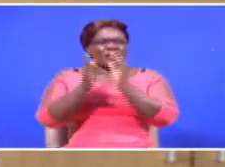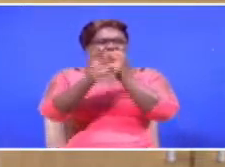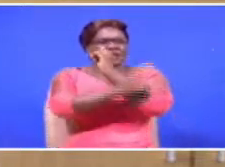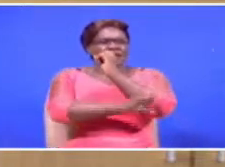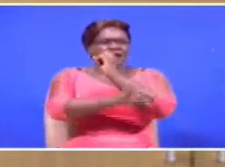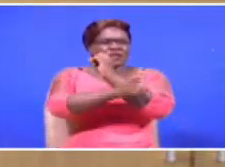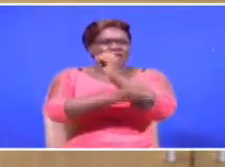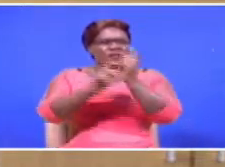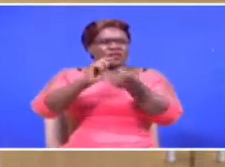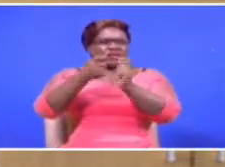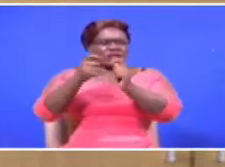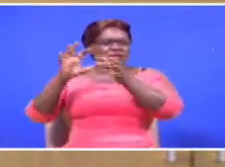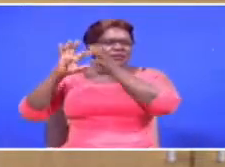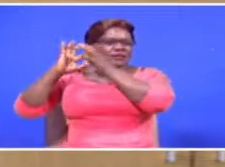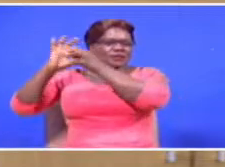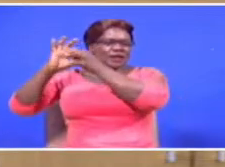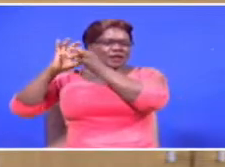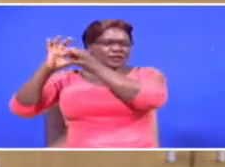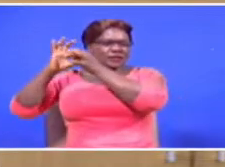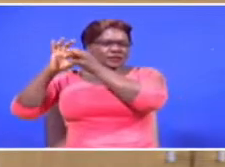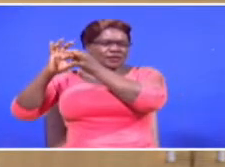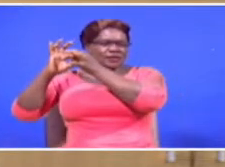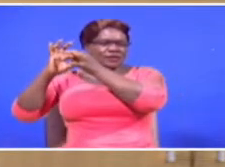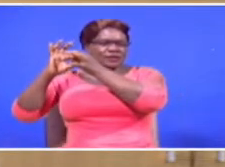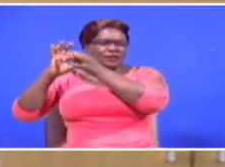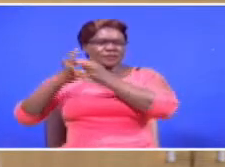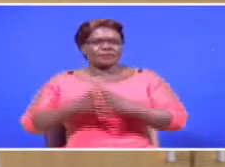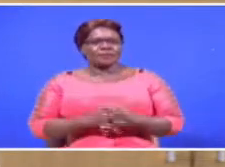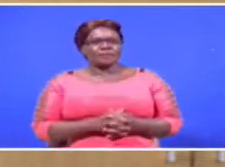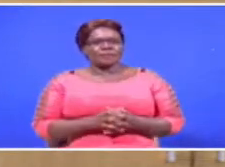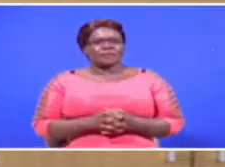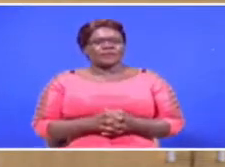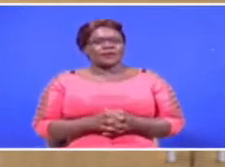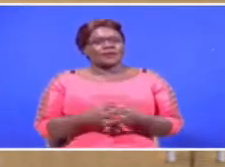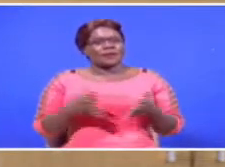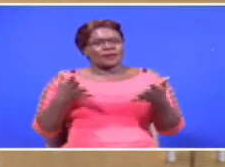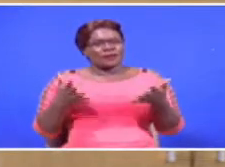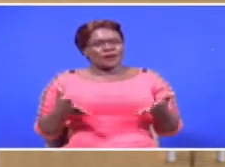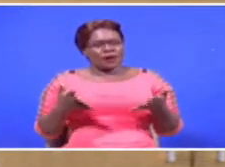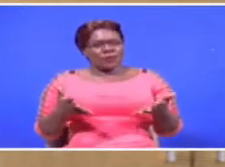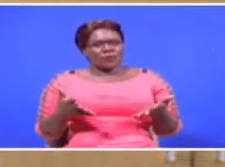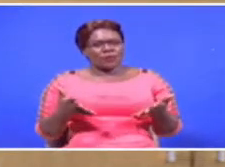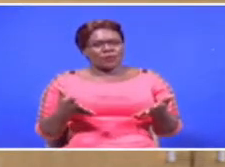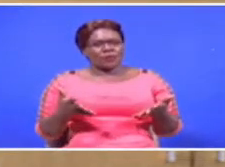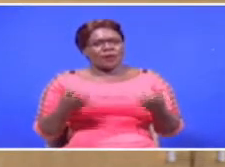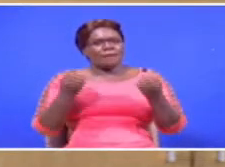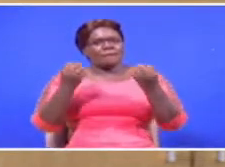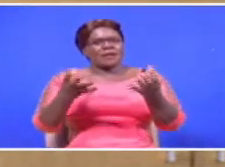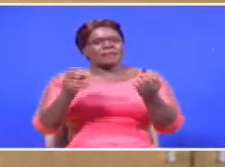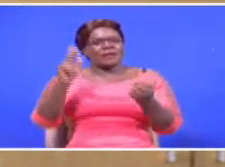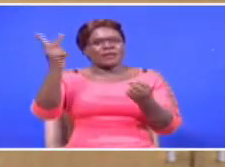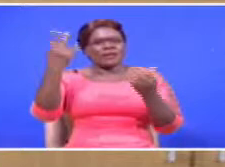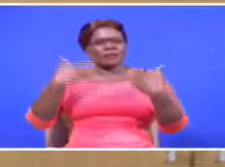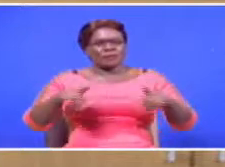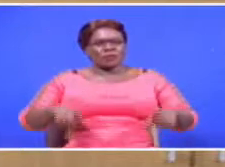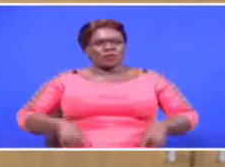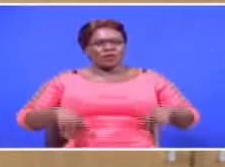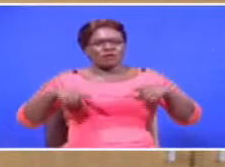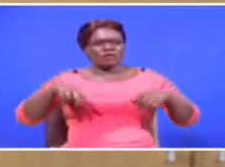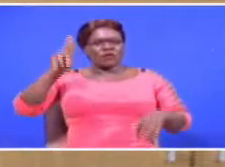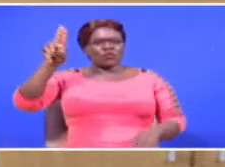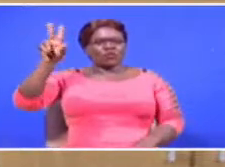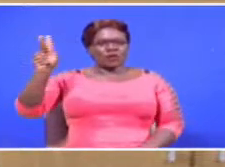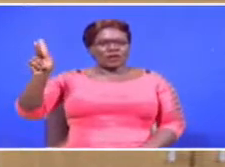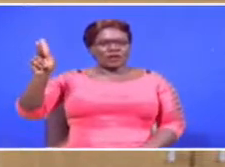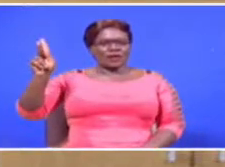country's ever-changing culture, tradition, and identity. It is therefore for that reason that many Kenyans living in the United